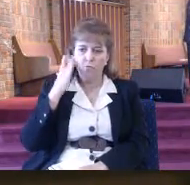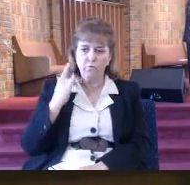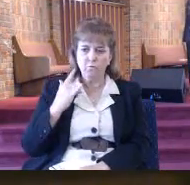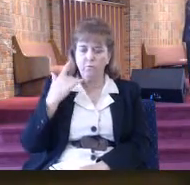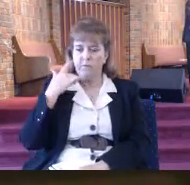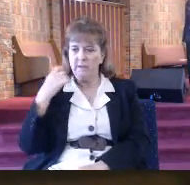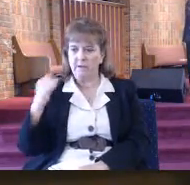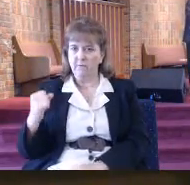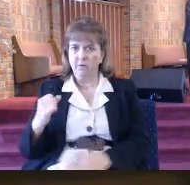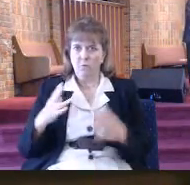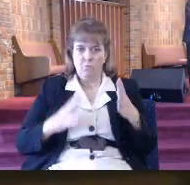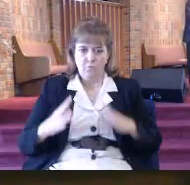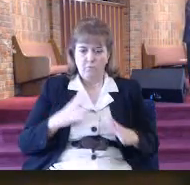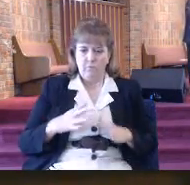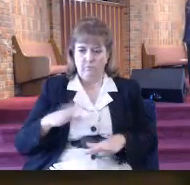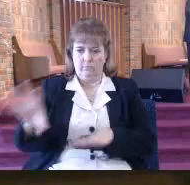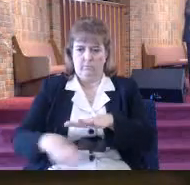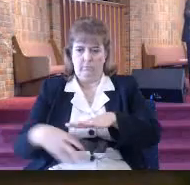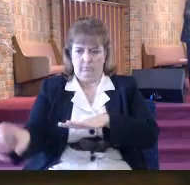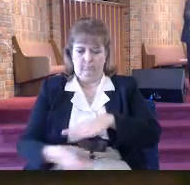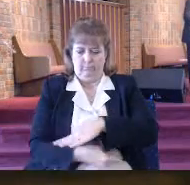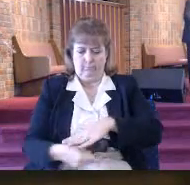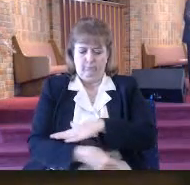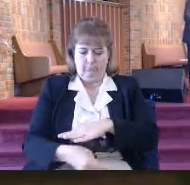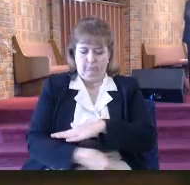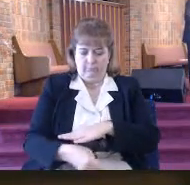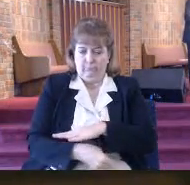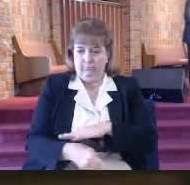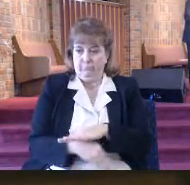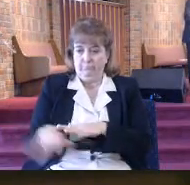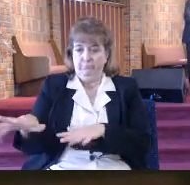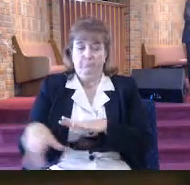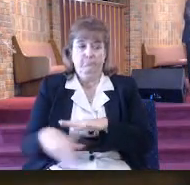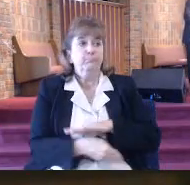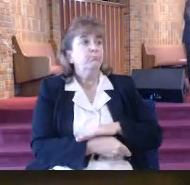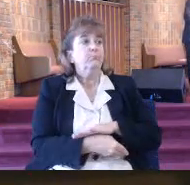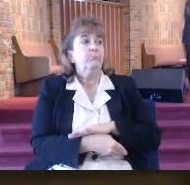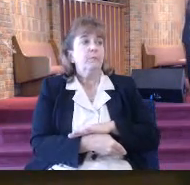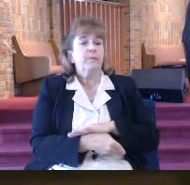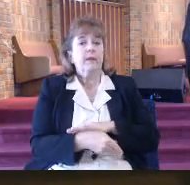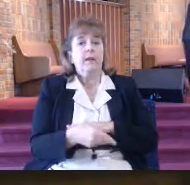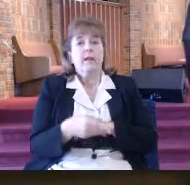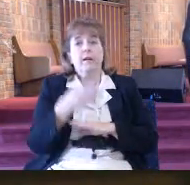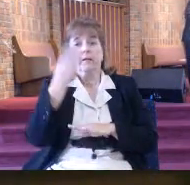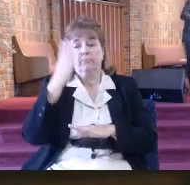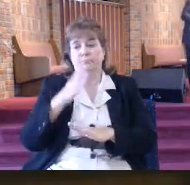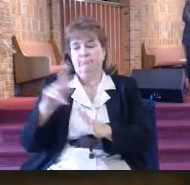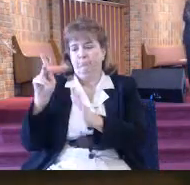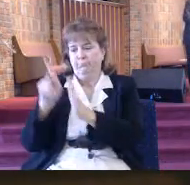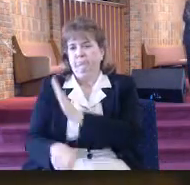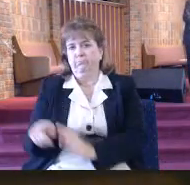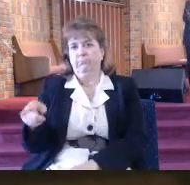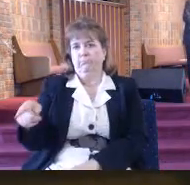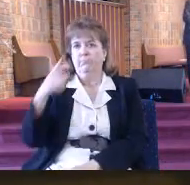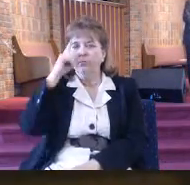with his other property. It would cost him his life because he wanted these things.